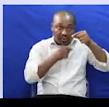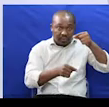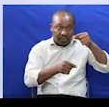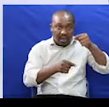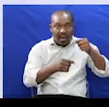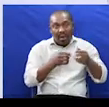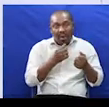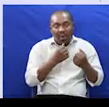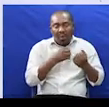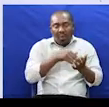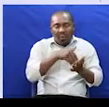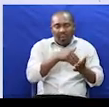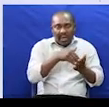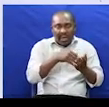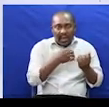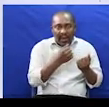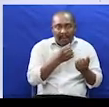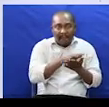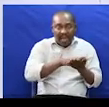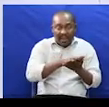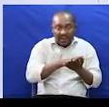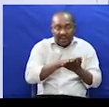versus strong acid?